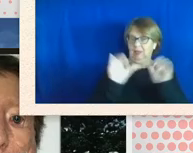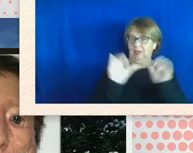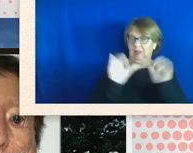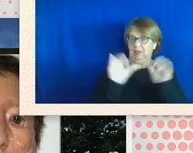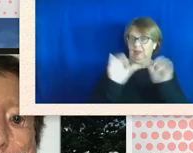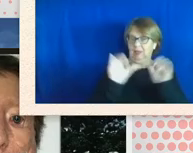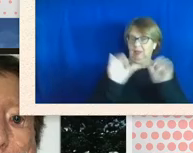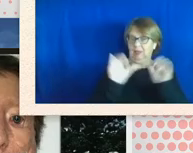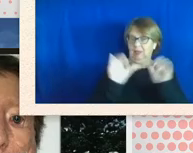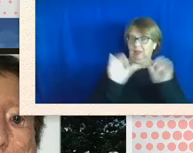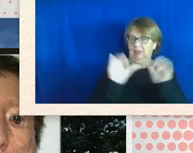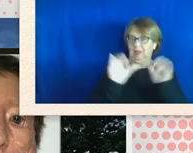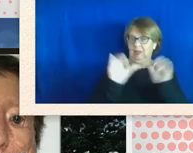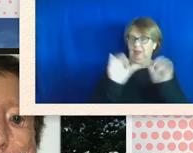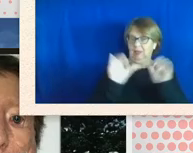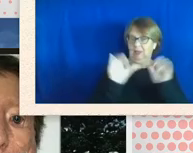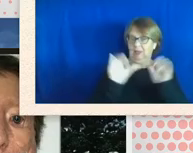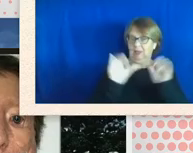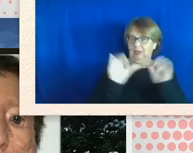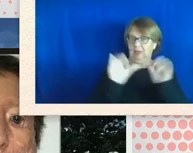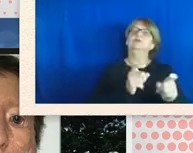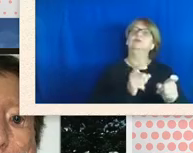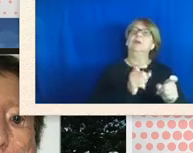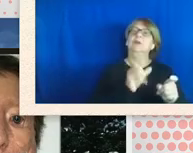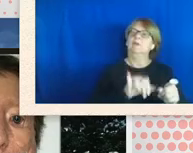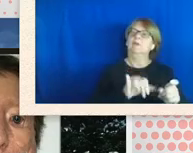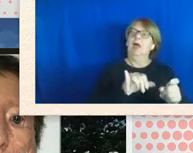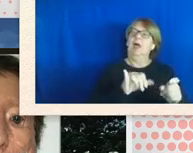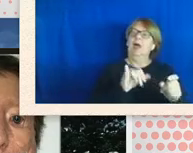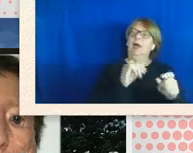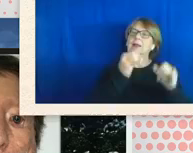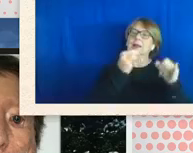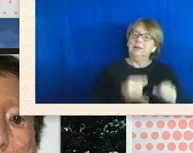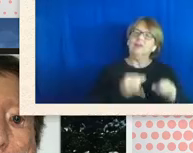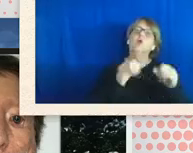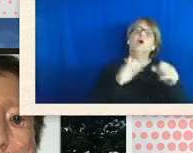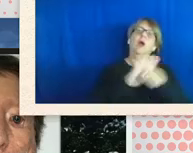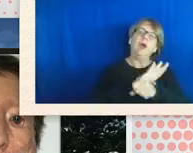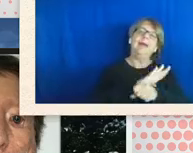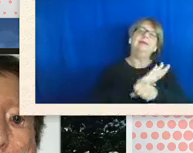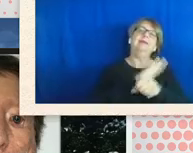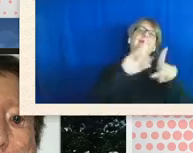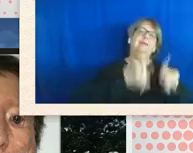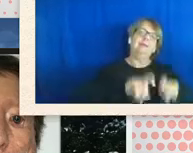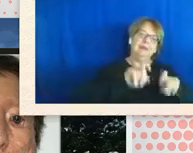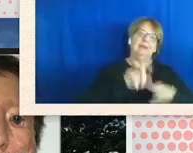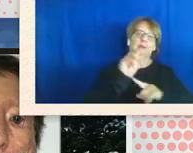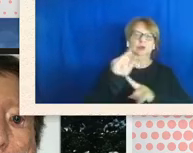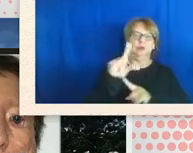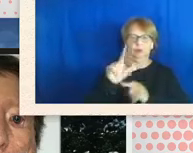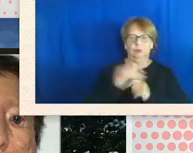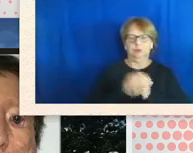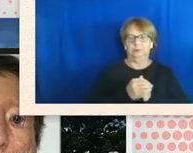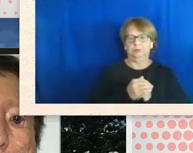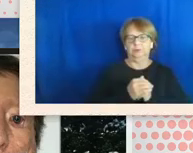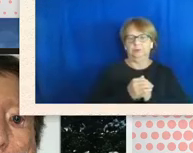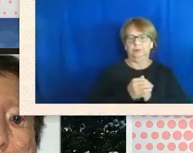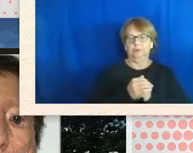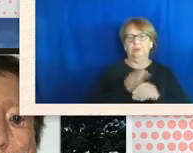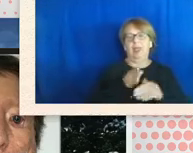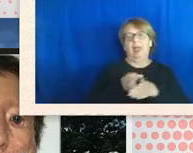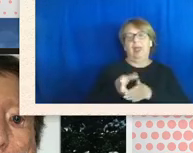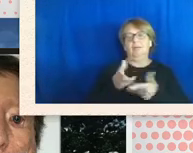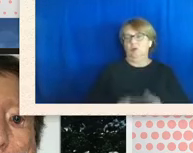administer the individual comprehensive assessment tool. After the conclusion of the